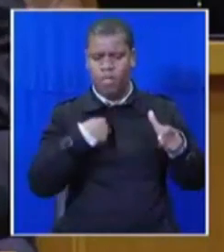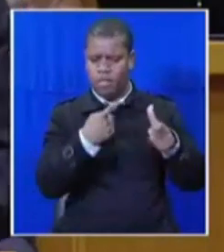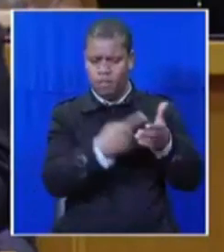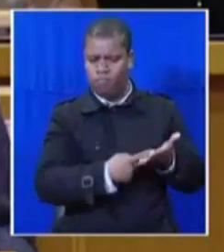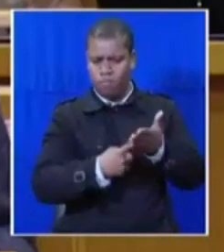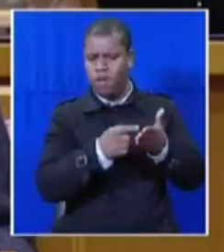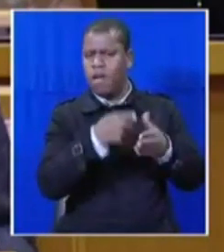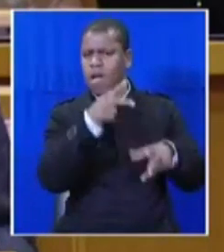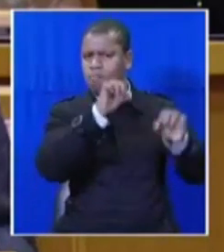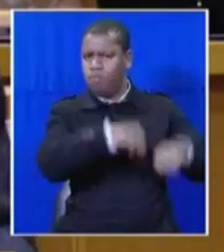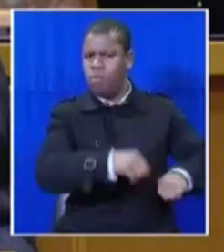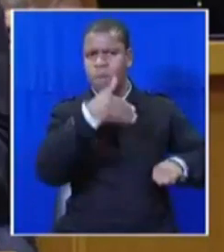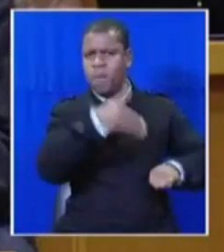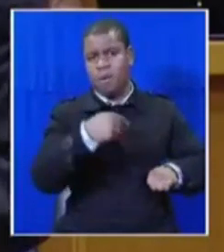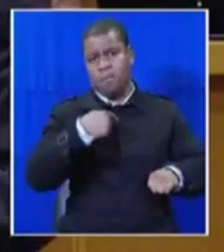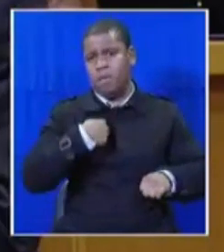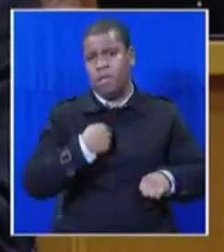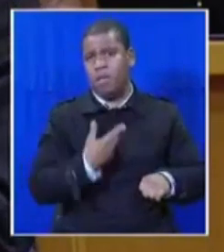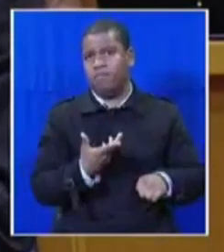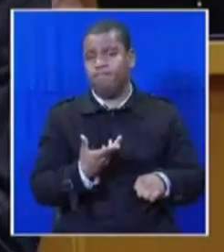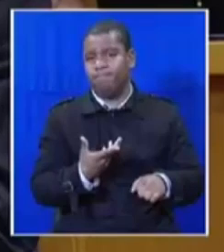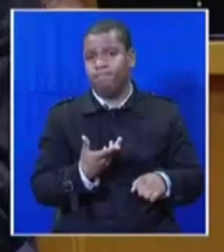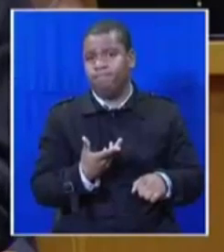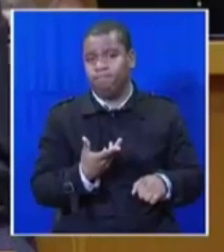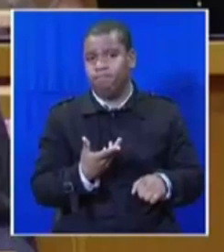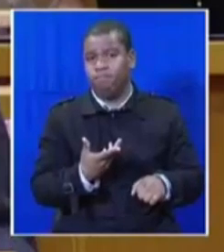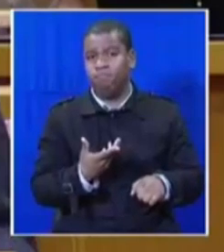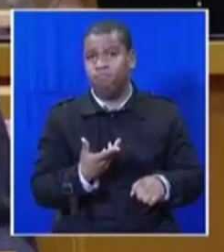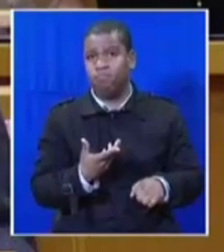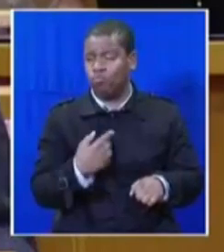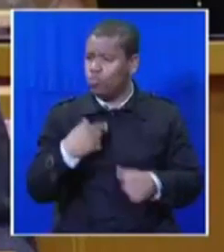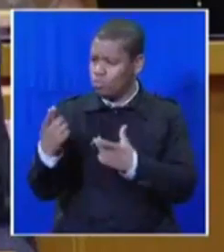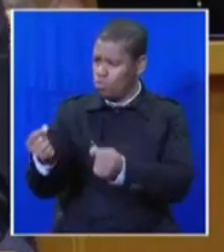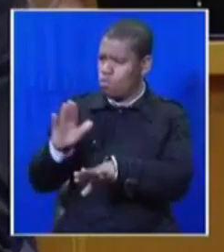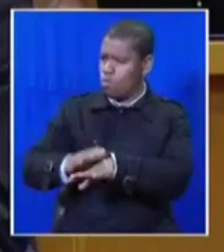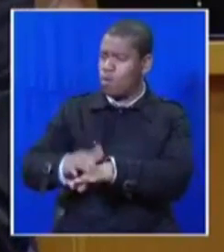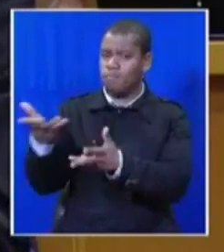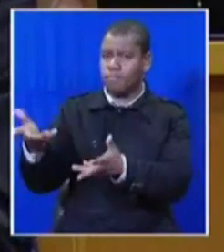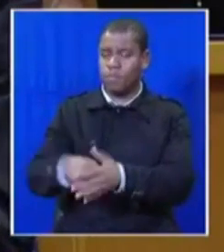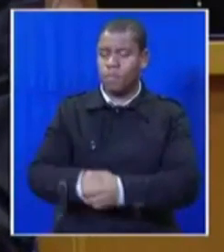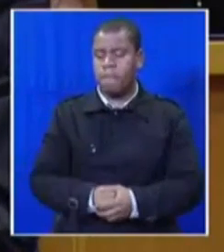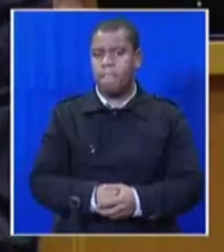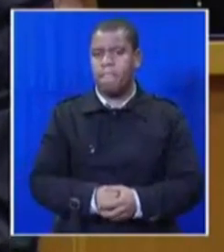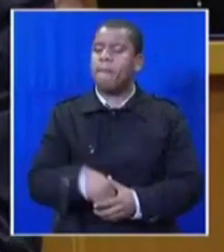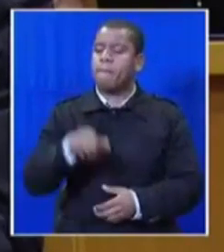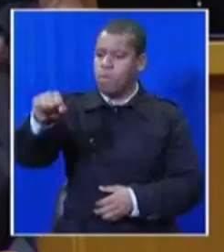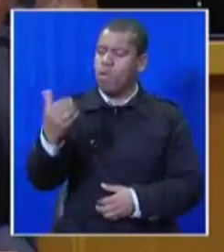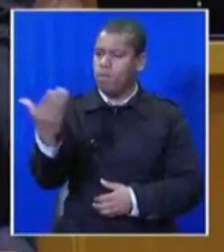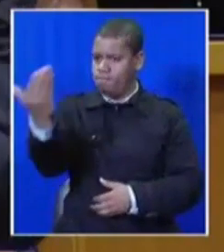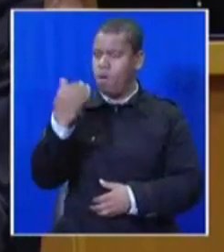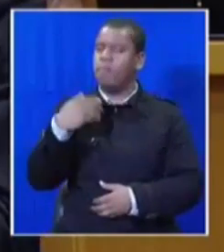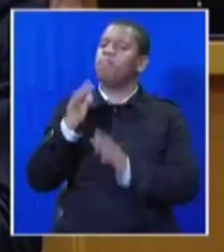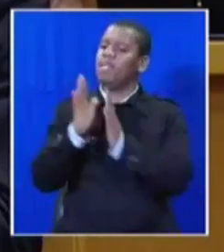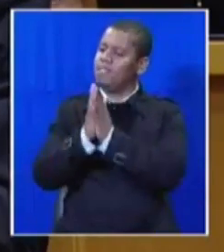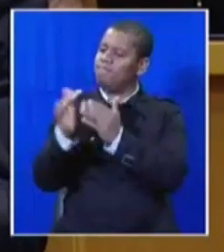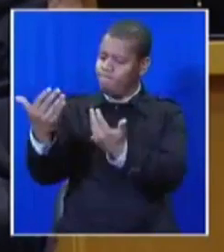that the honourable member there says it's coming for me as well. You can do it for you. Honourable Steenhuisen, you are addressing me. Can we deal